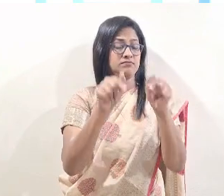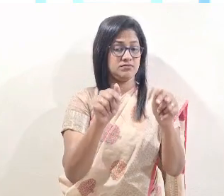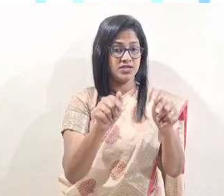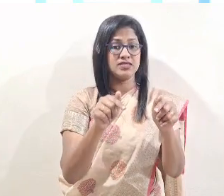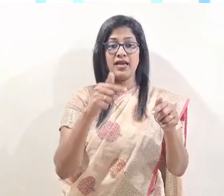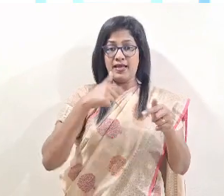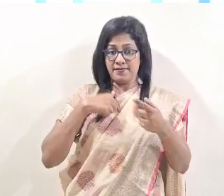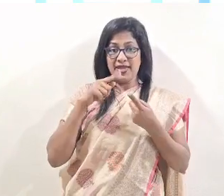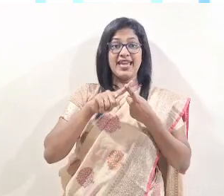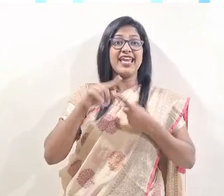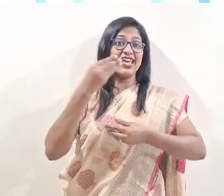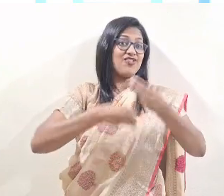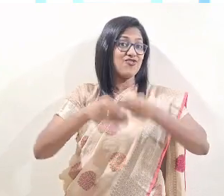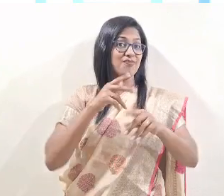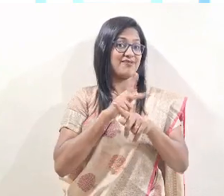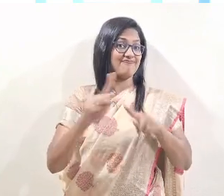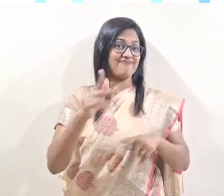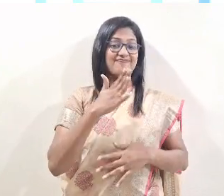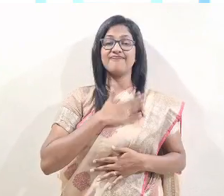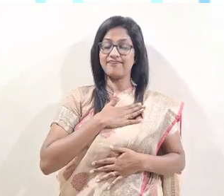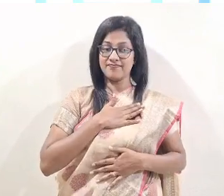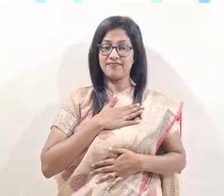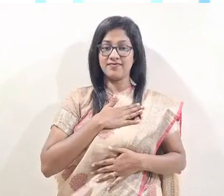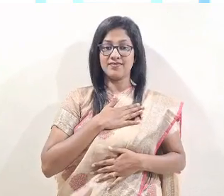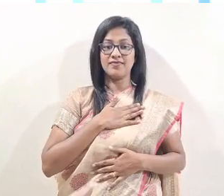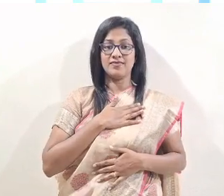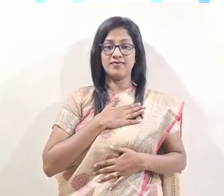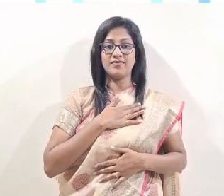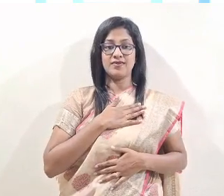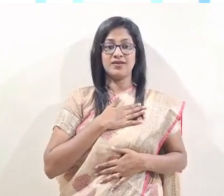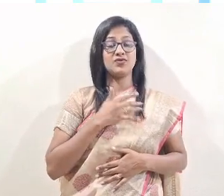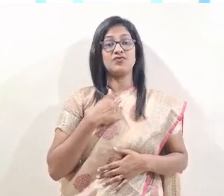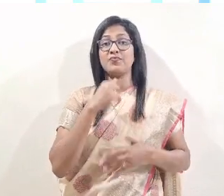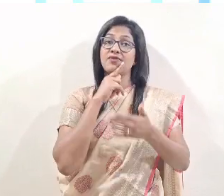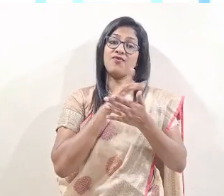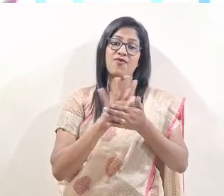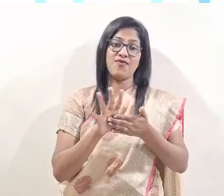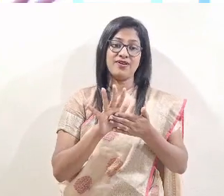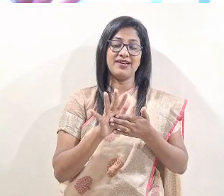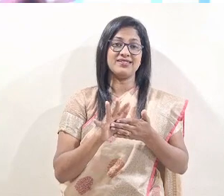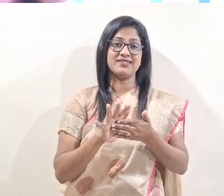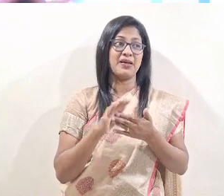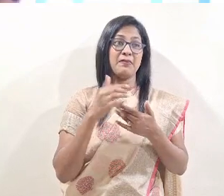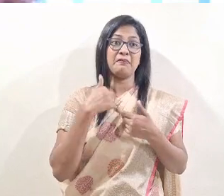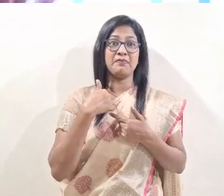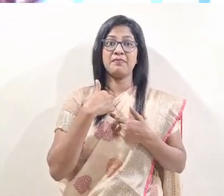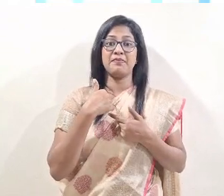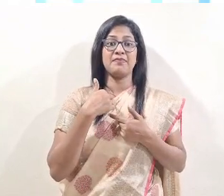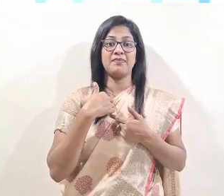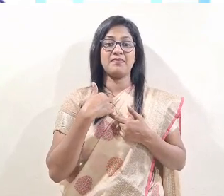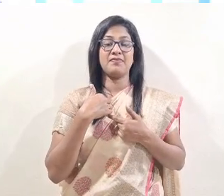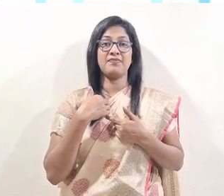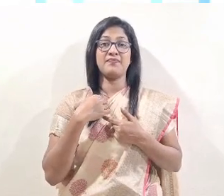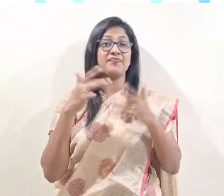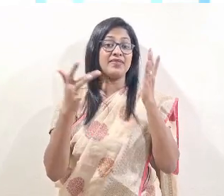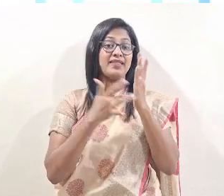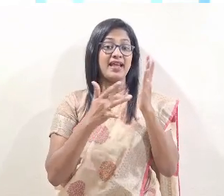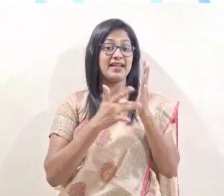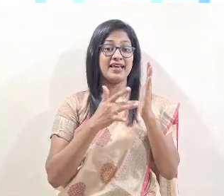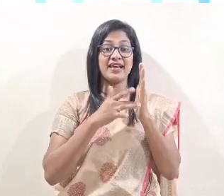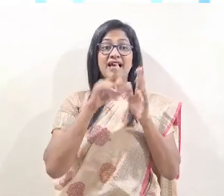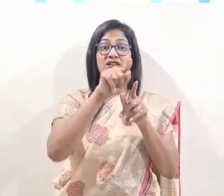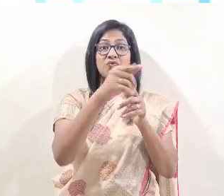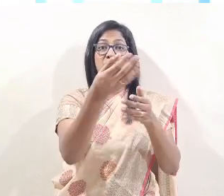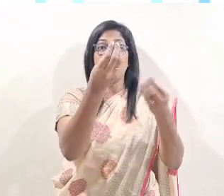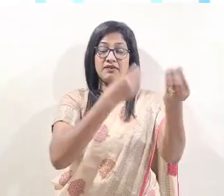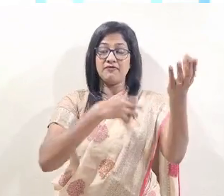I'm economist by profession, so to be honest, I hardly have any clue of the technicalities